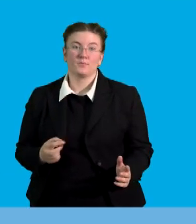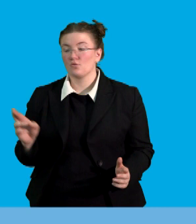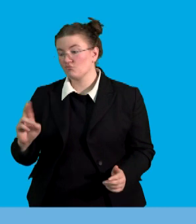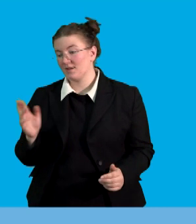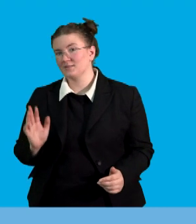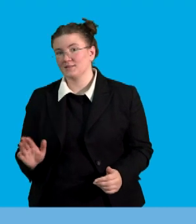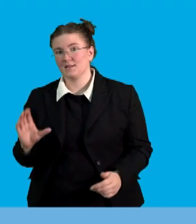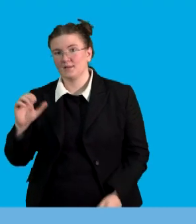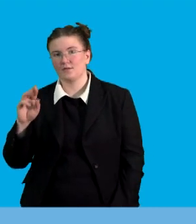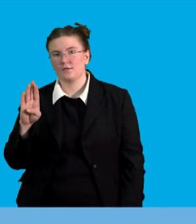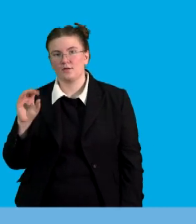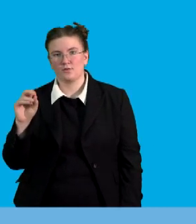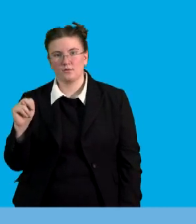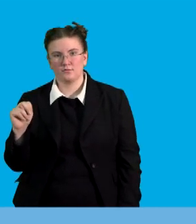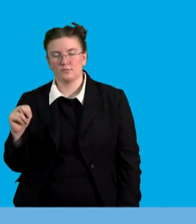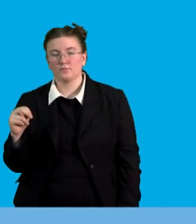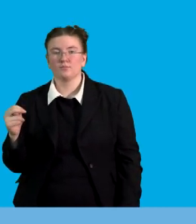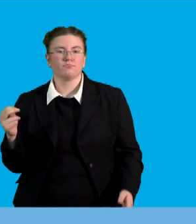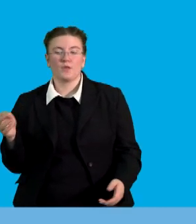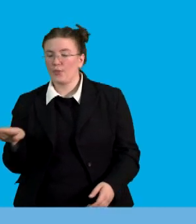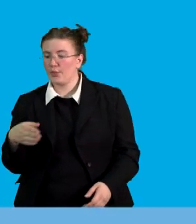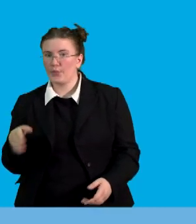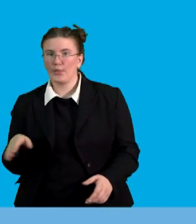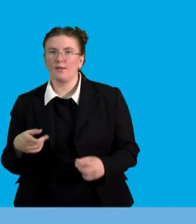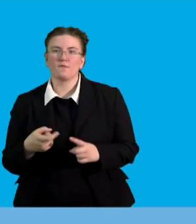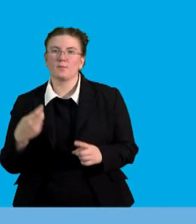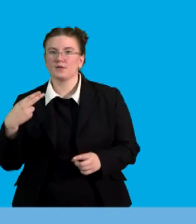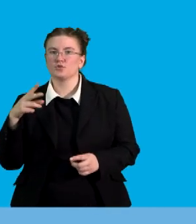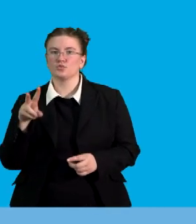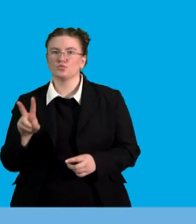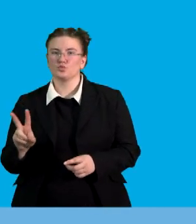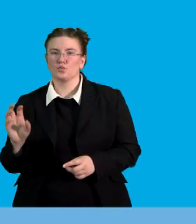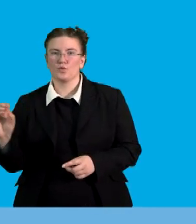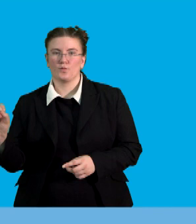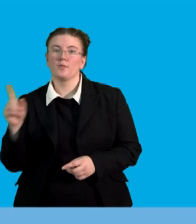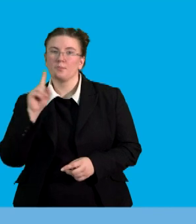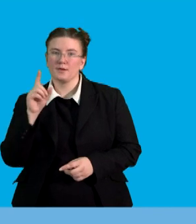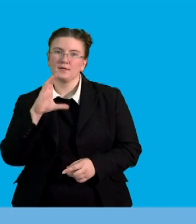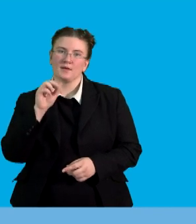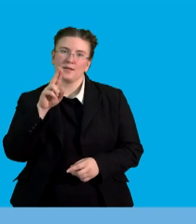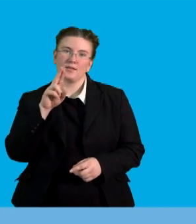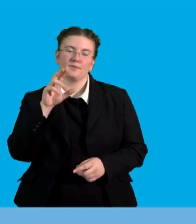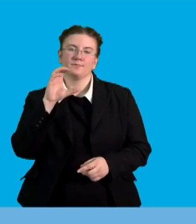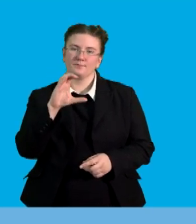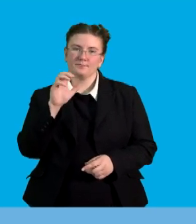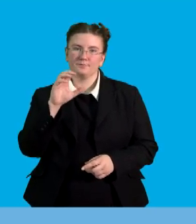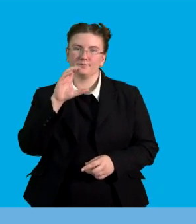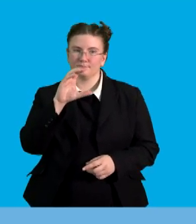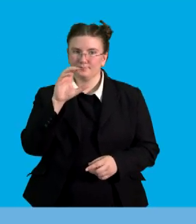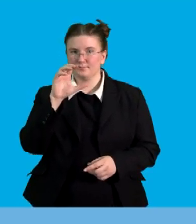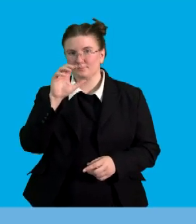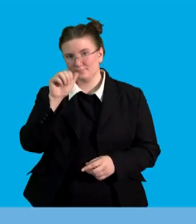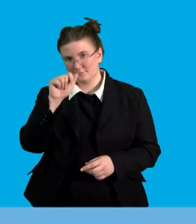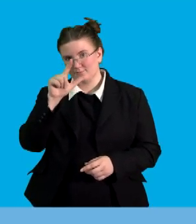right-hand side? We don't find carbon on this H2O. We only find carbon on the calcium carbonate